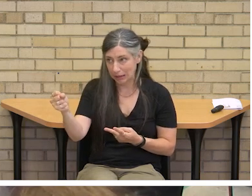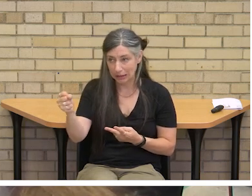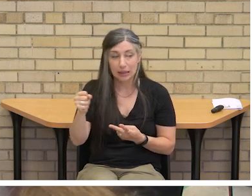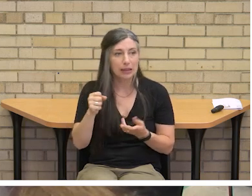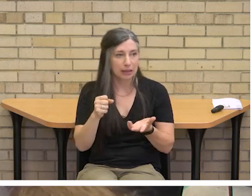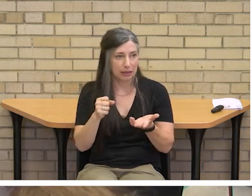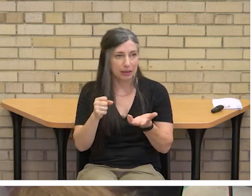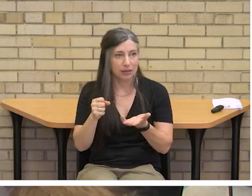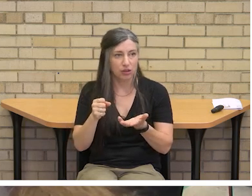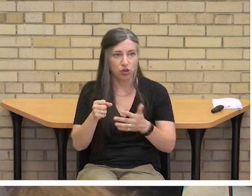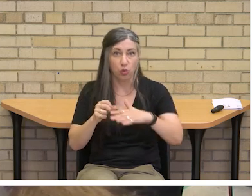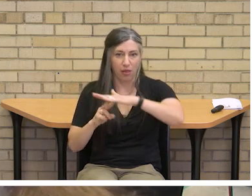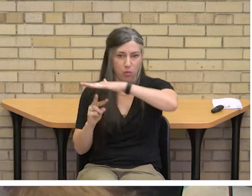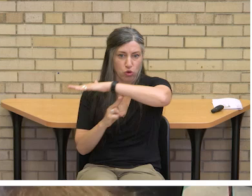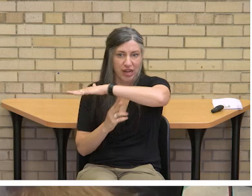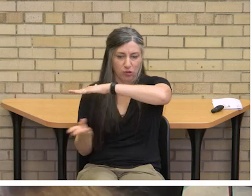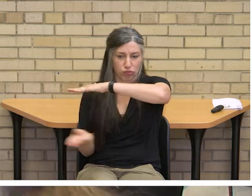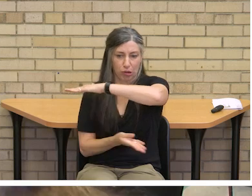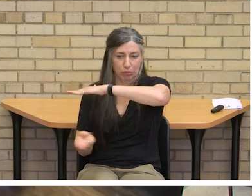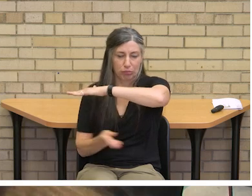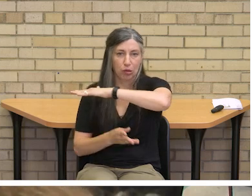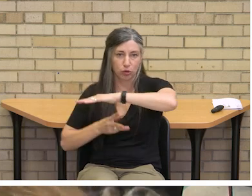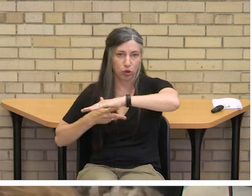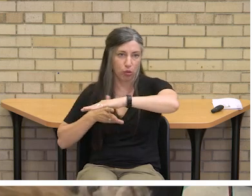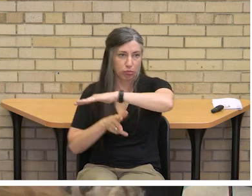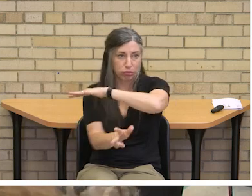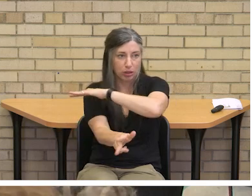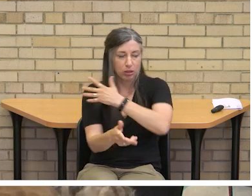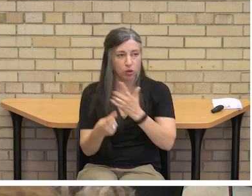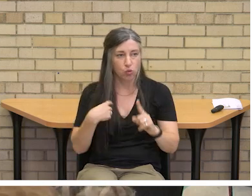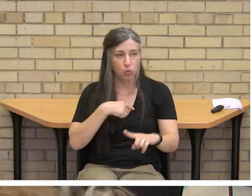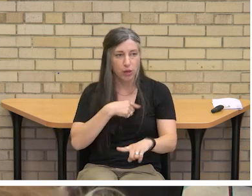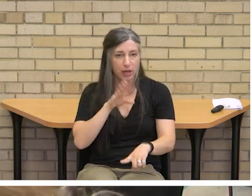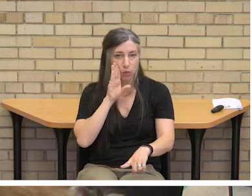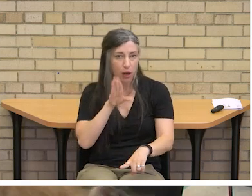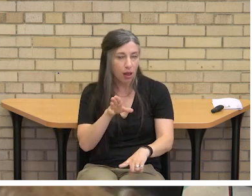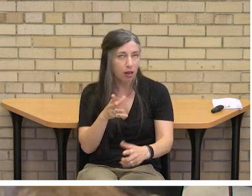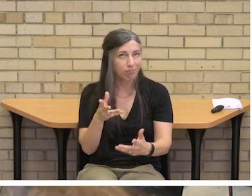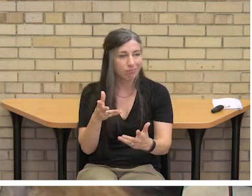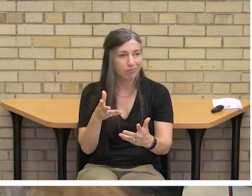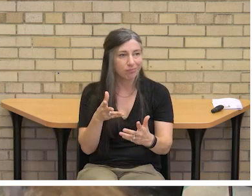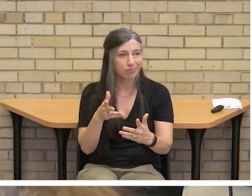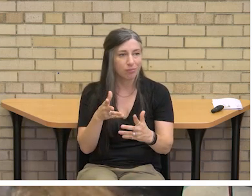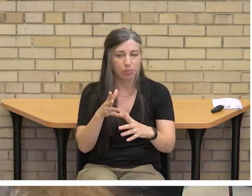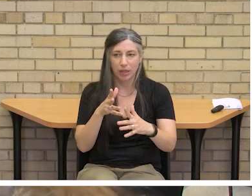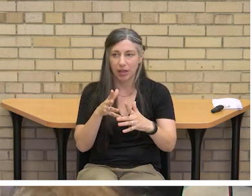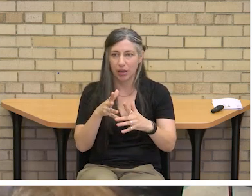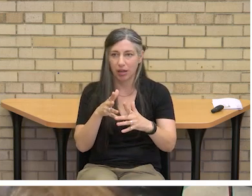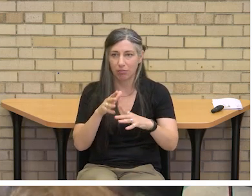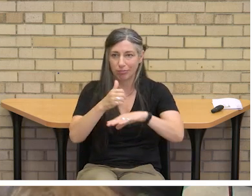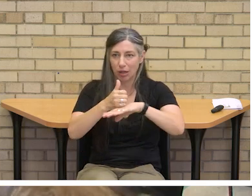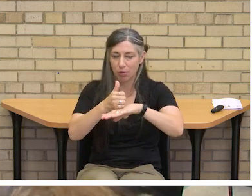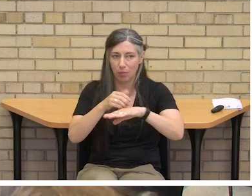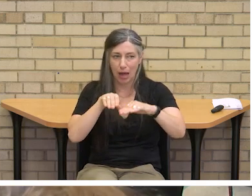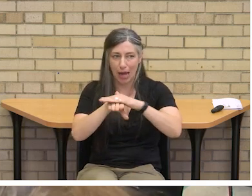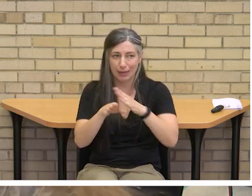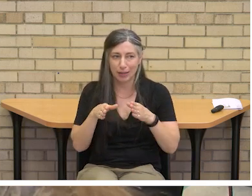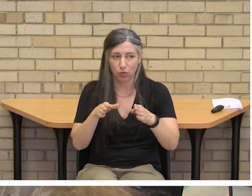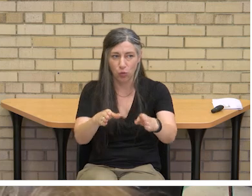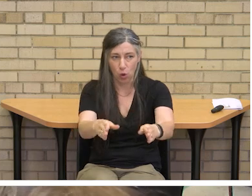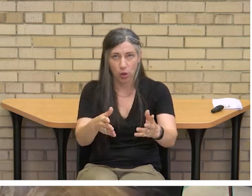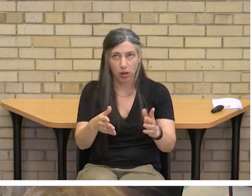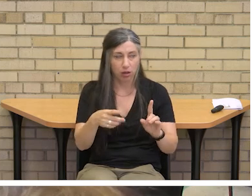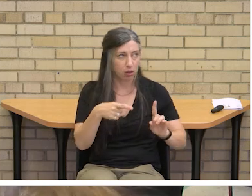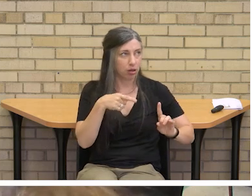to be brought underneath the bridge. We're going to be basically cutting an access road from